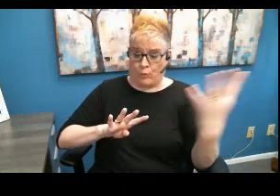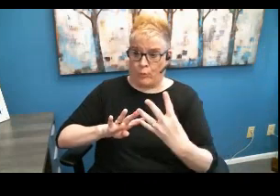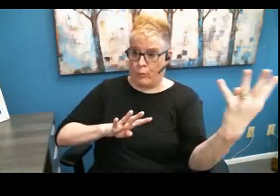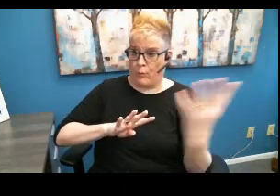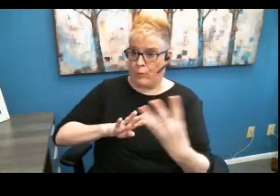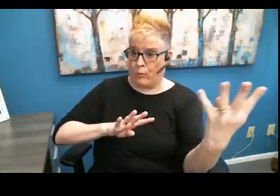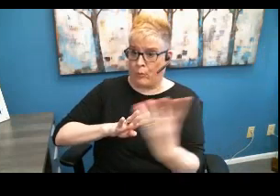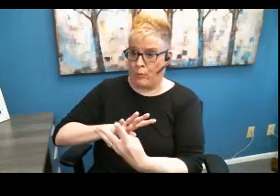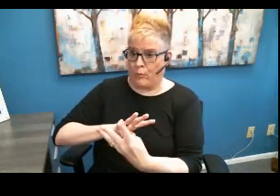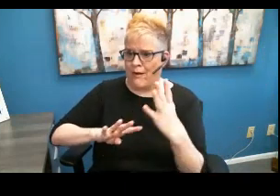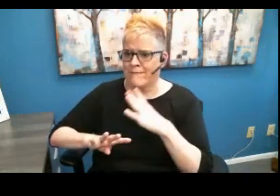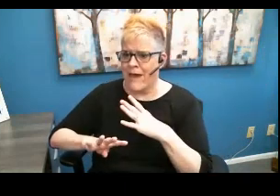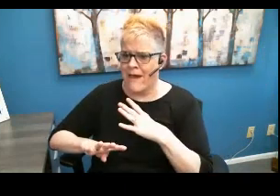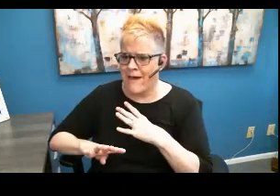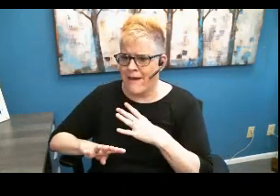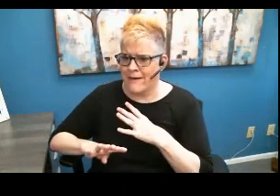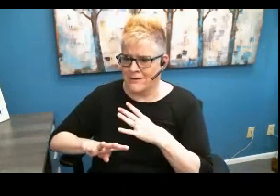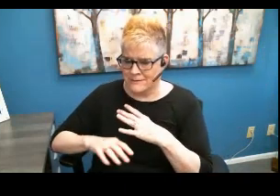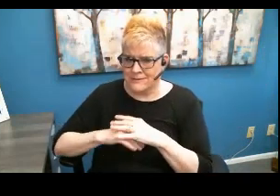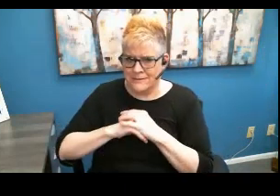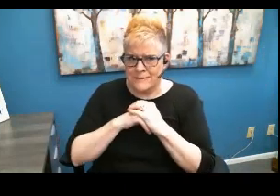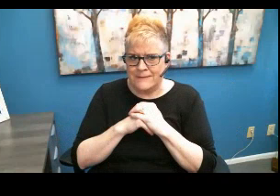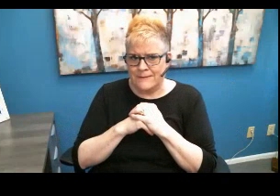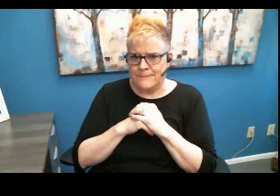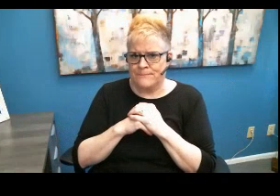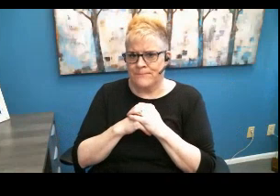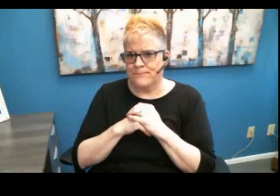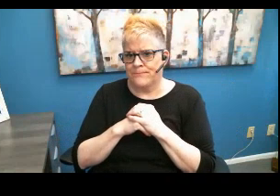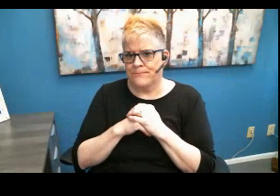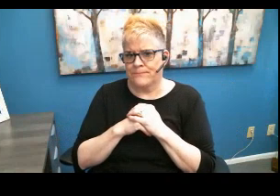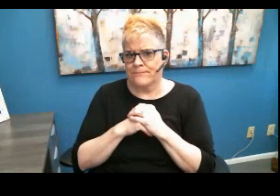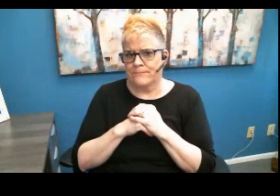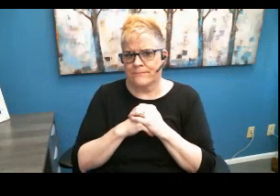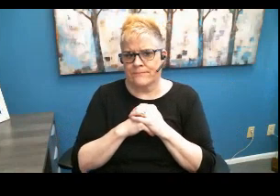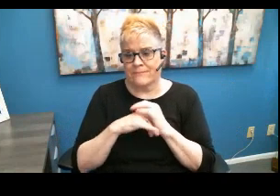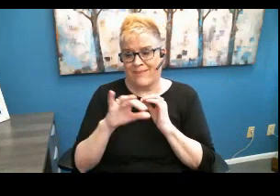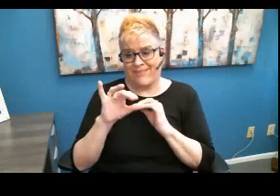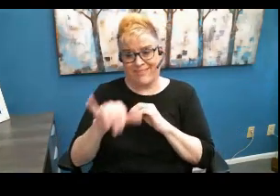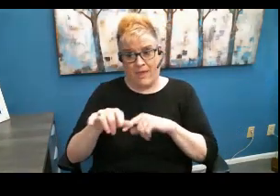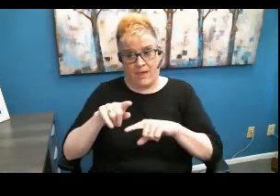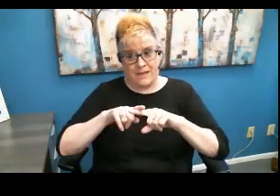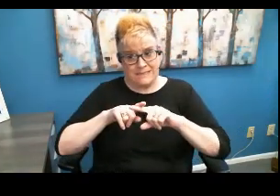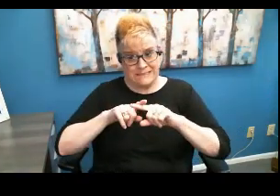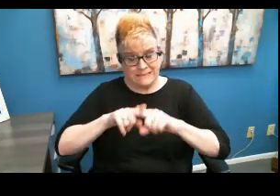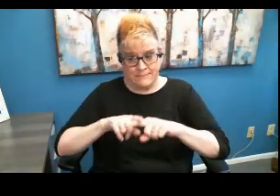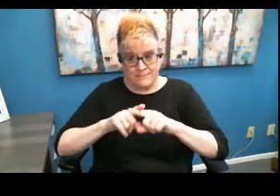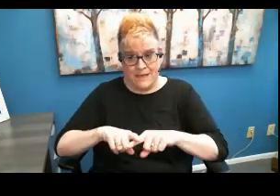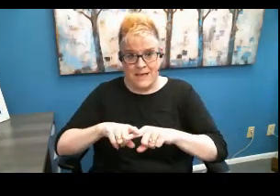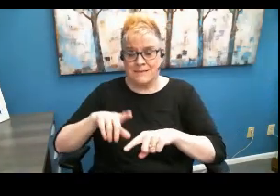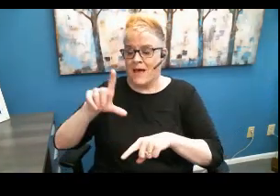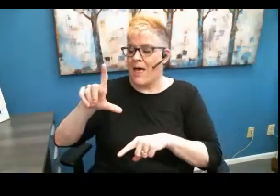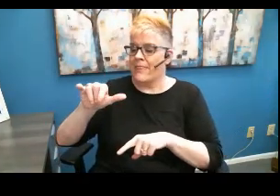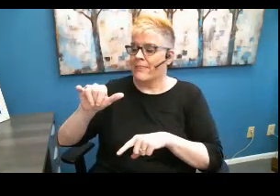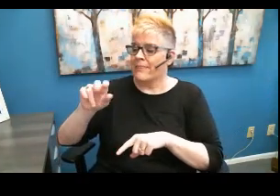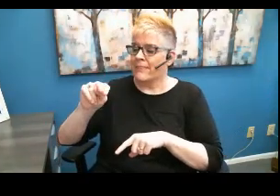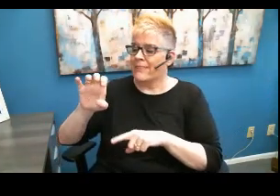you don't lose the whole service territory. Now, that's also dependent on the lines that are involved